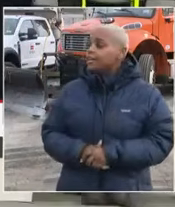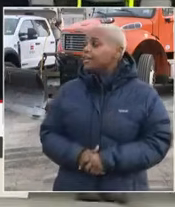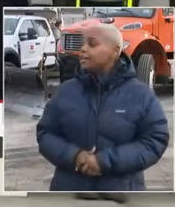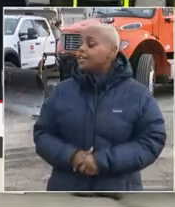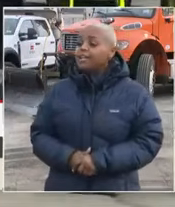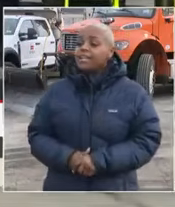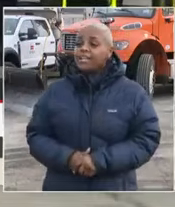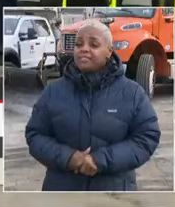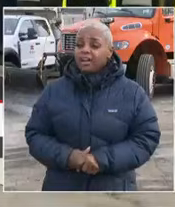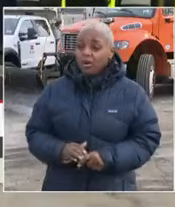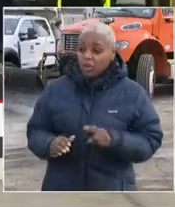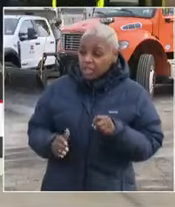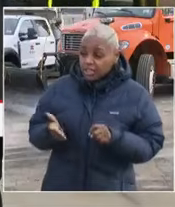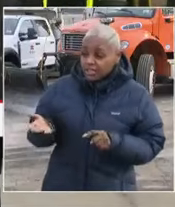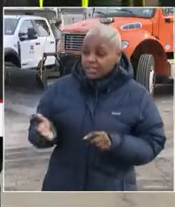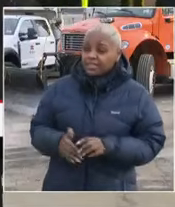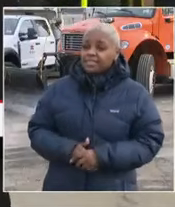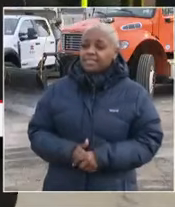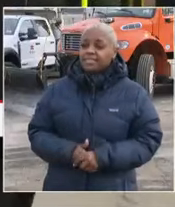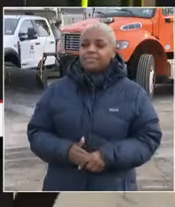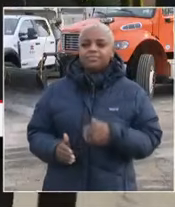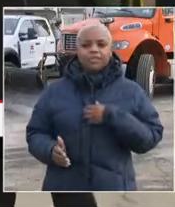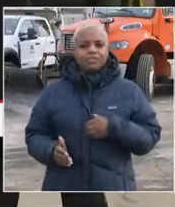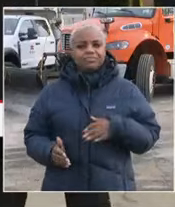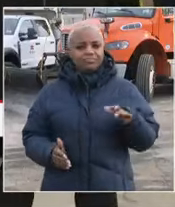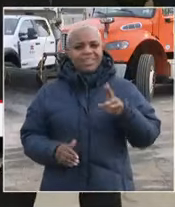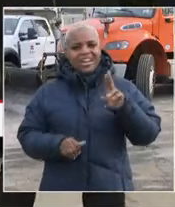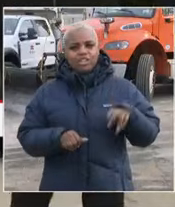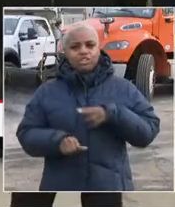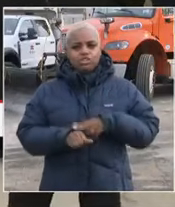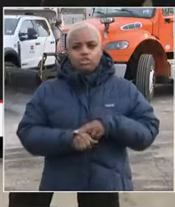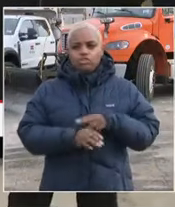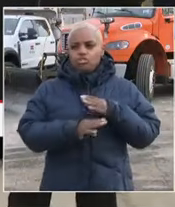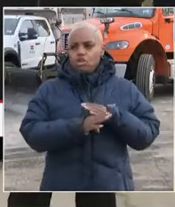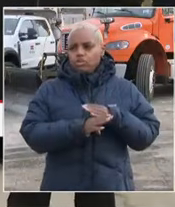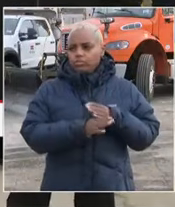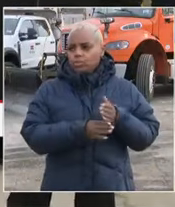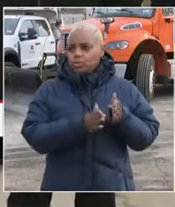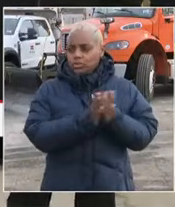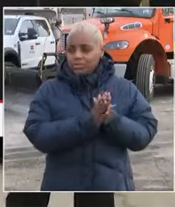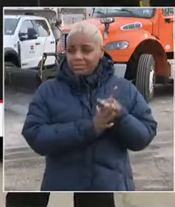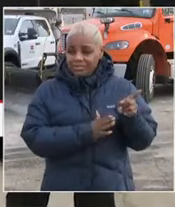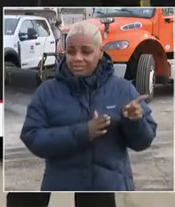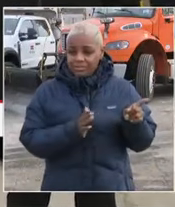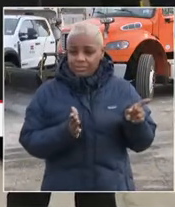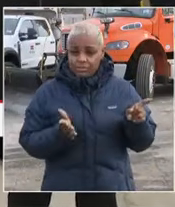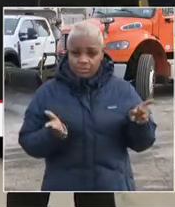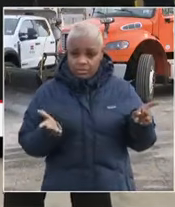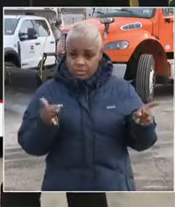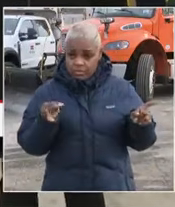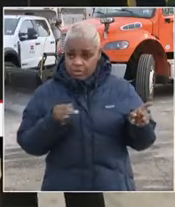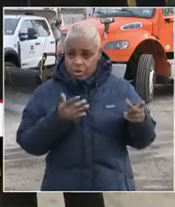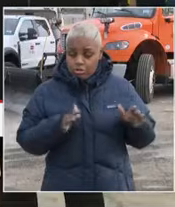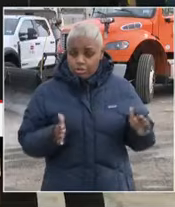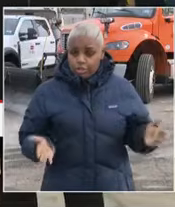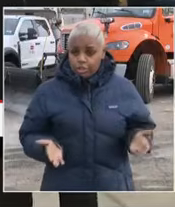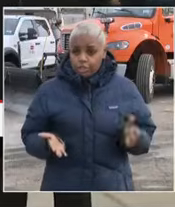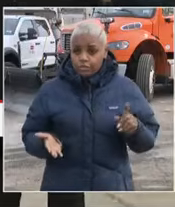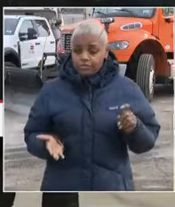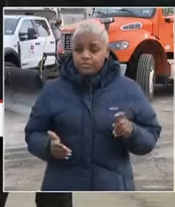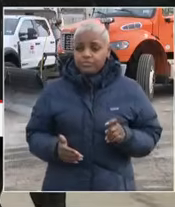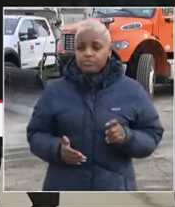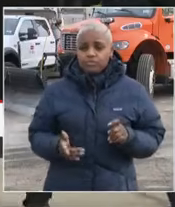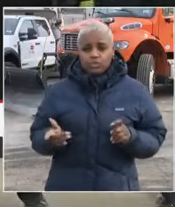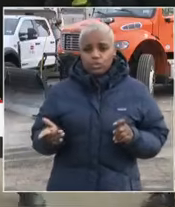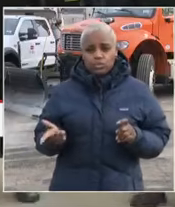on the National Guard request, is it easier since they're already deployed? Is it a matter of just picking up the phone and calling the general, or are